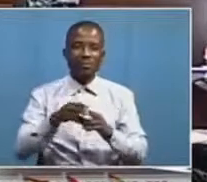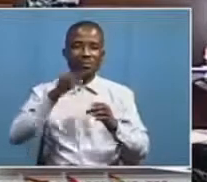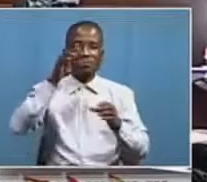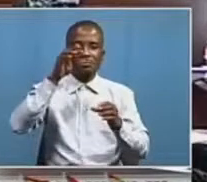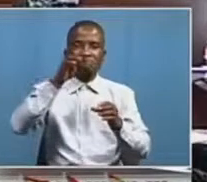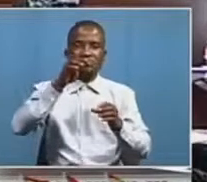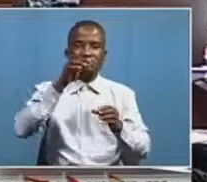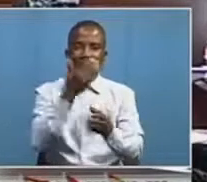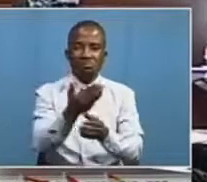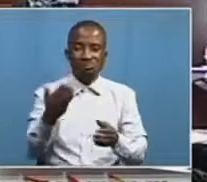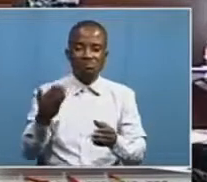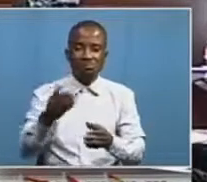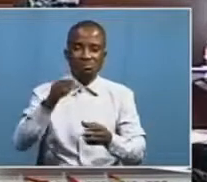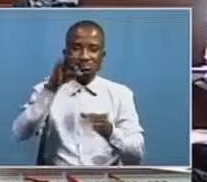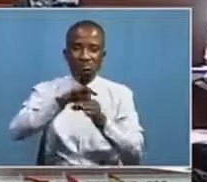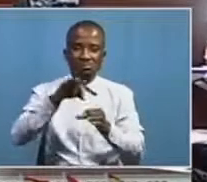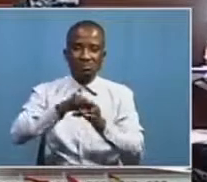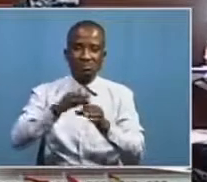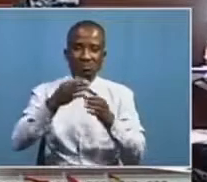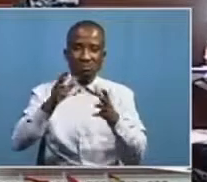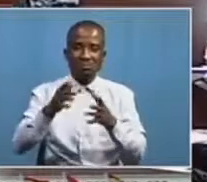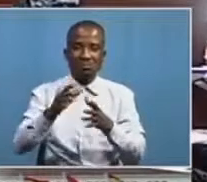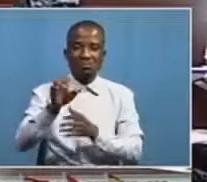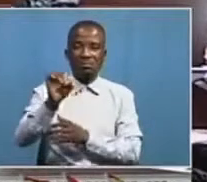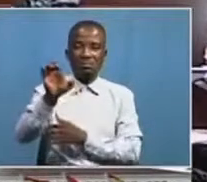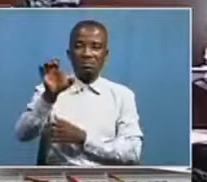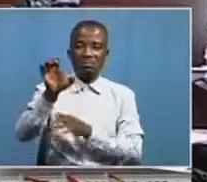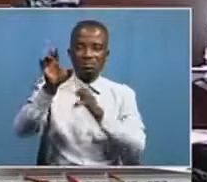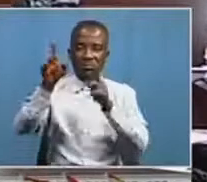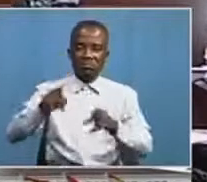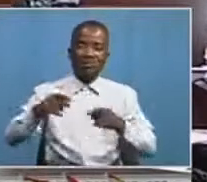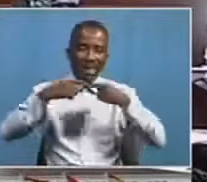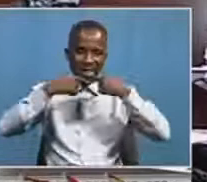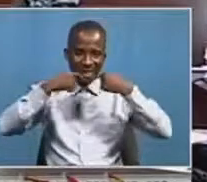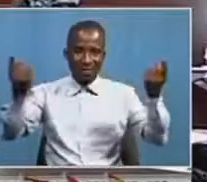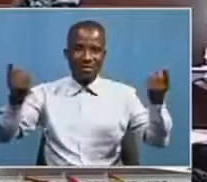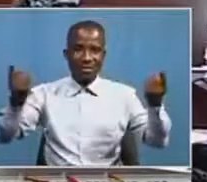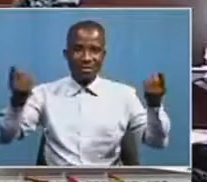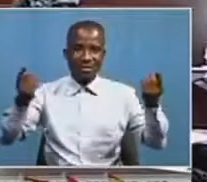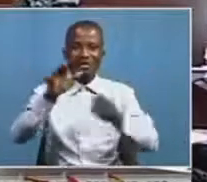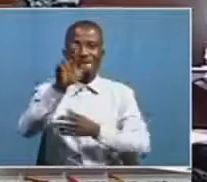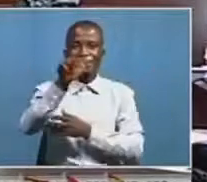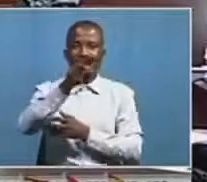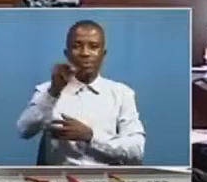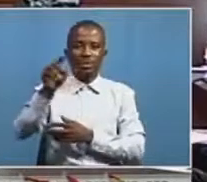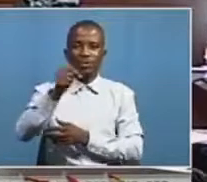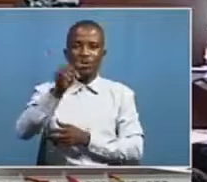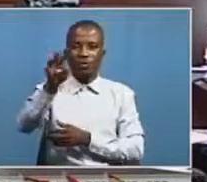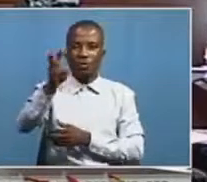cast, the chairperson of the first respondent announced the figure